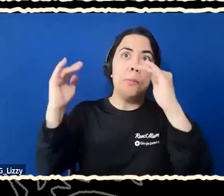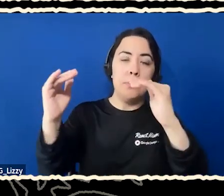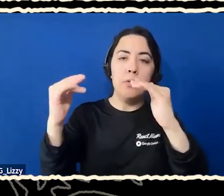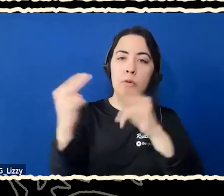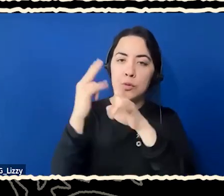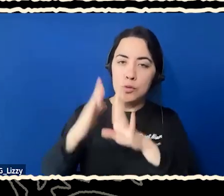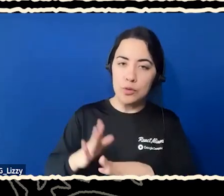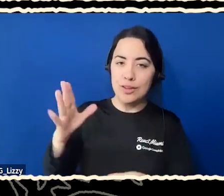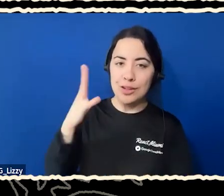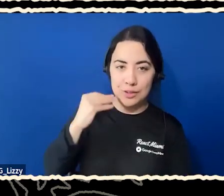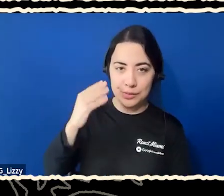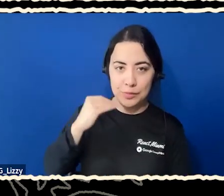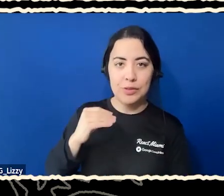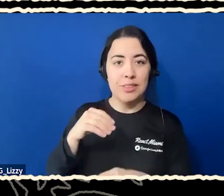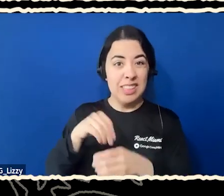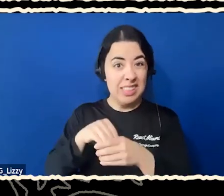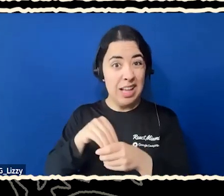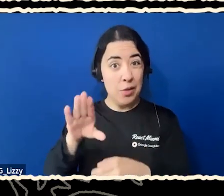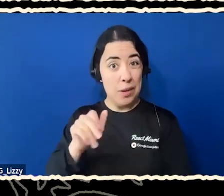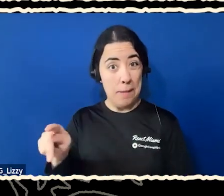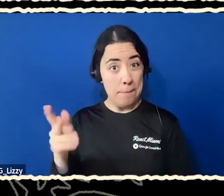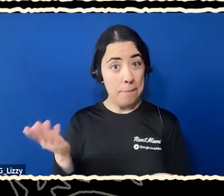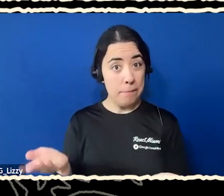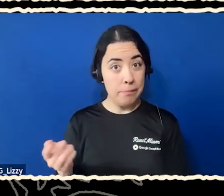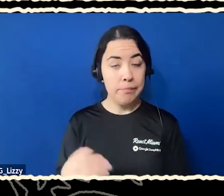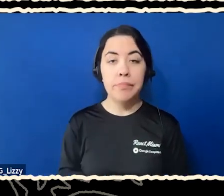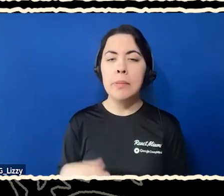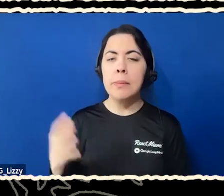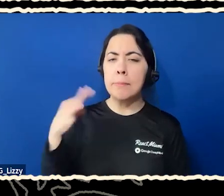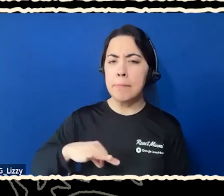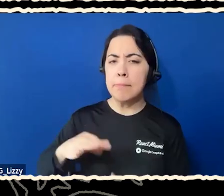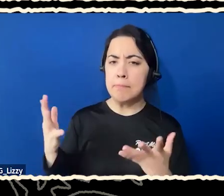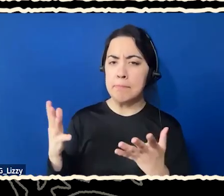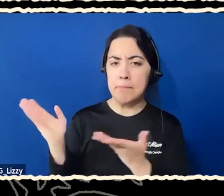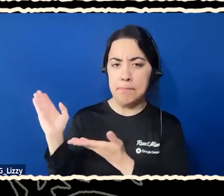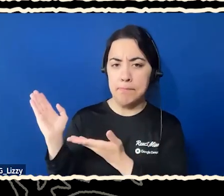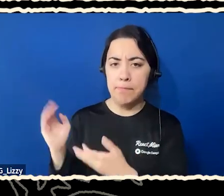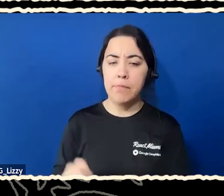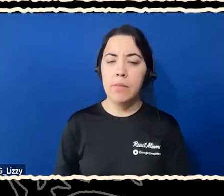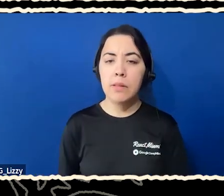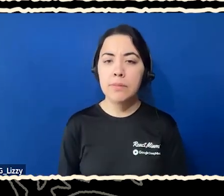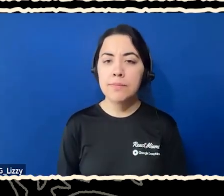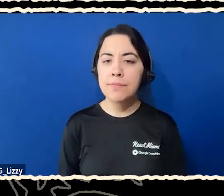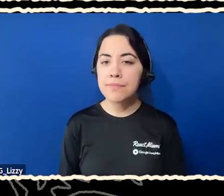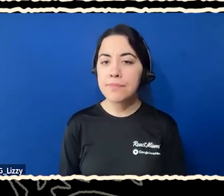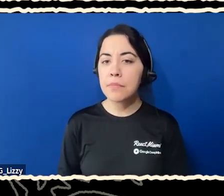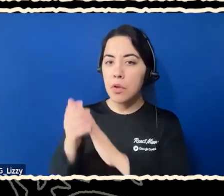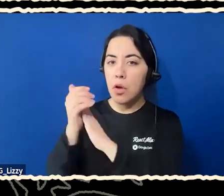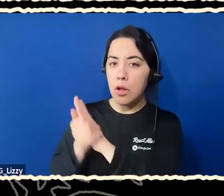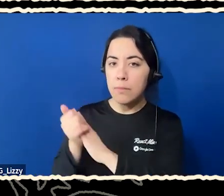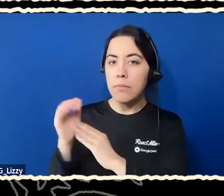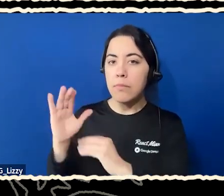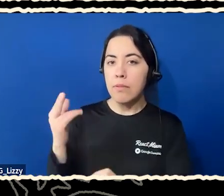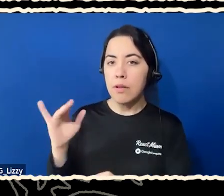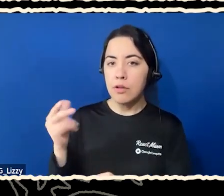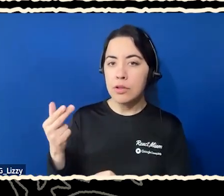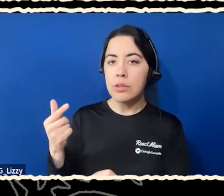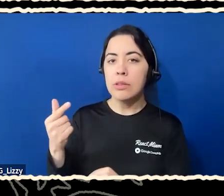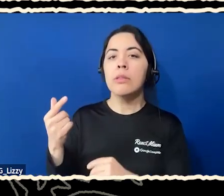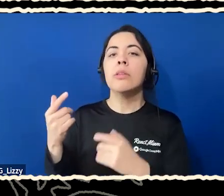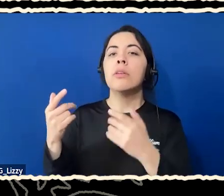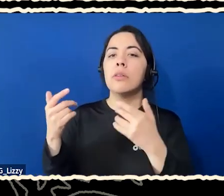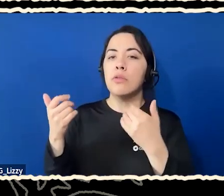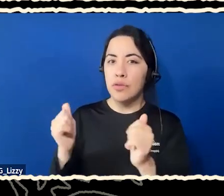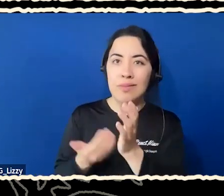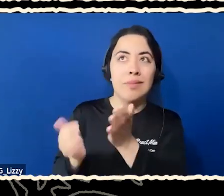your applications. Now let's take a look at several benefits. So automatic caching and retries,